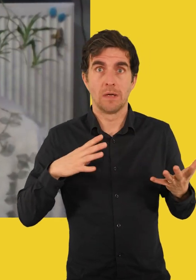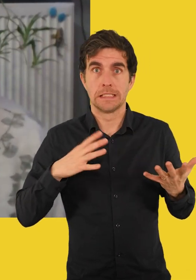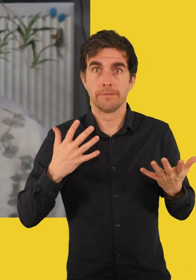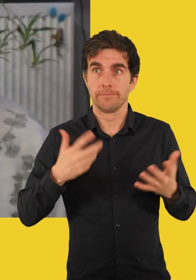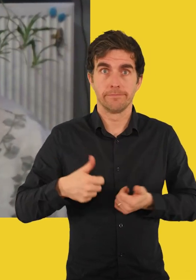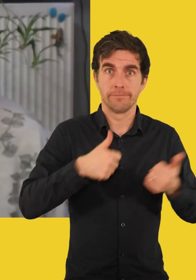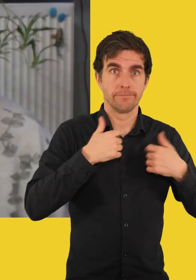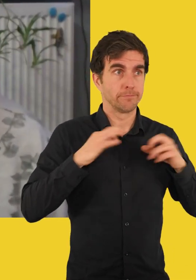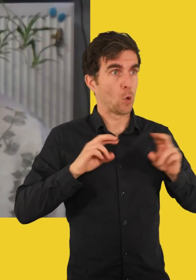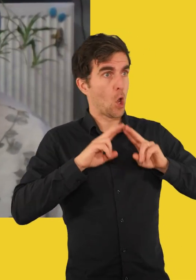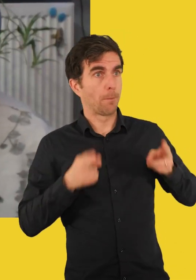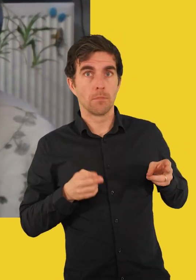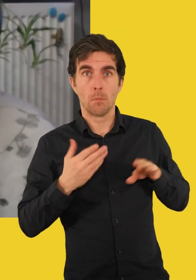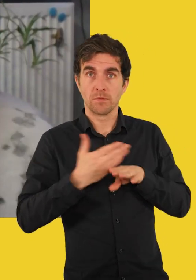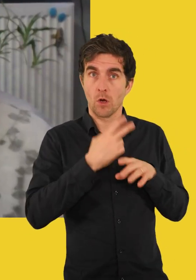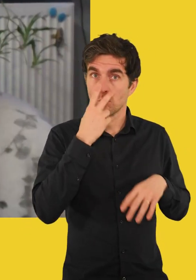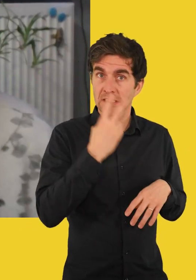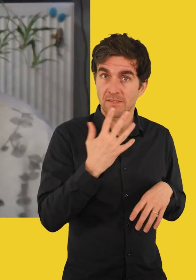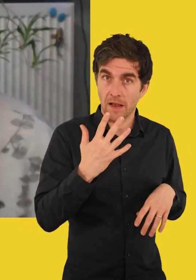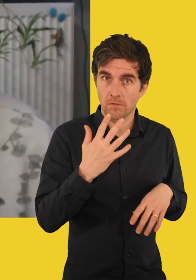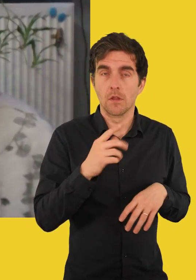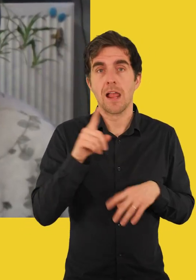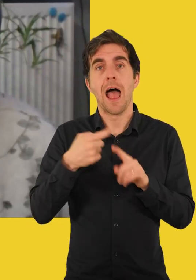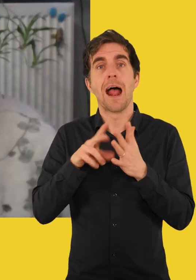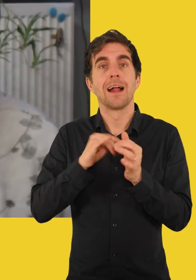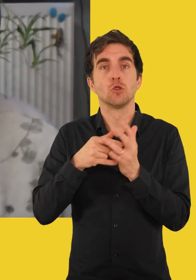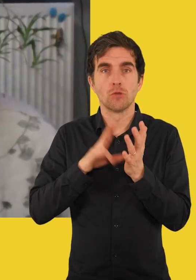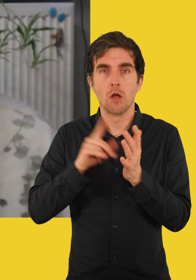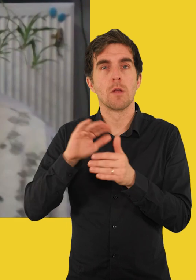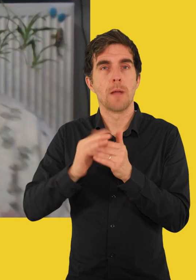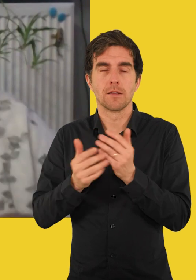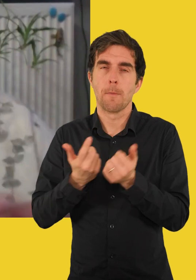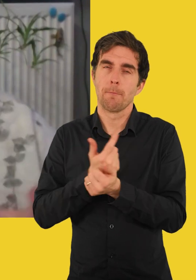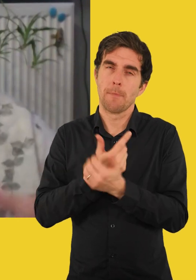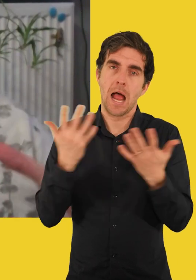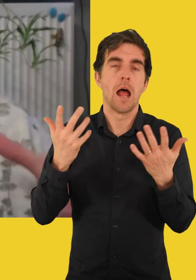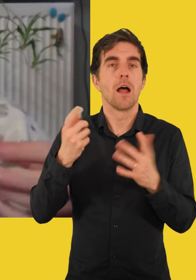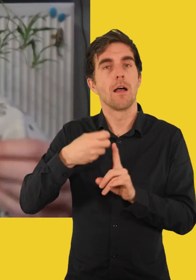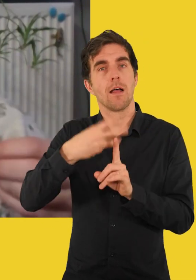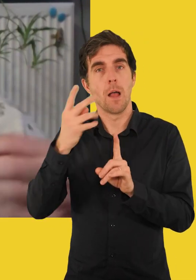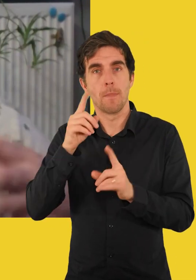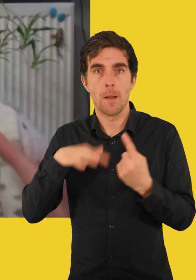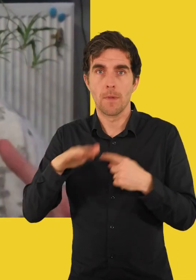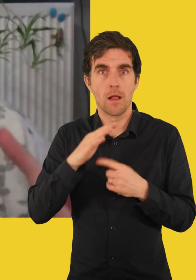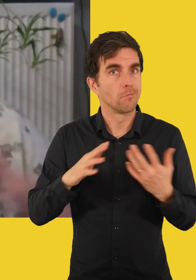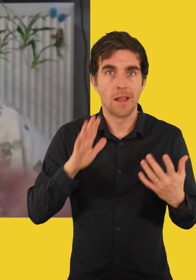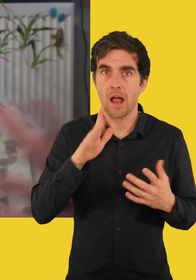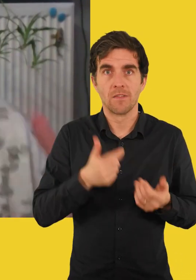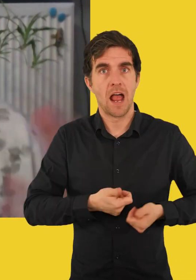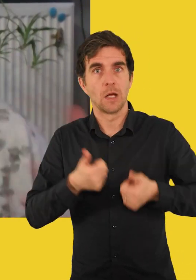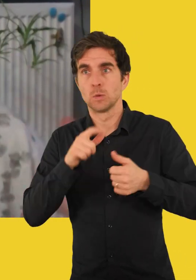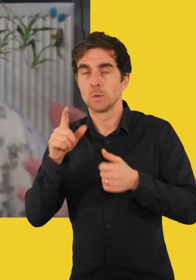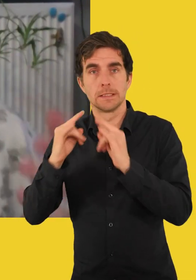age of 25. In Kingston, Jamaica, many LGBT young people live in makeshift camps outside of the city, which